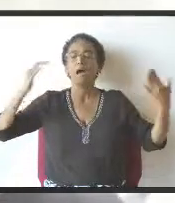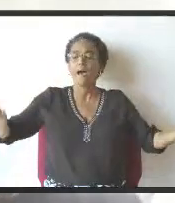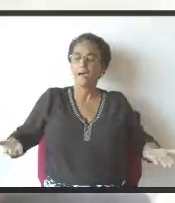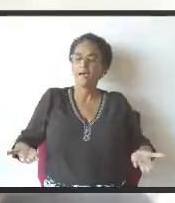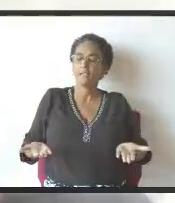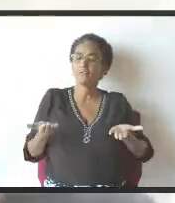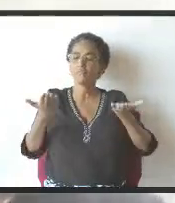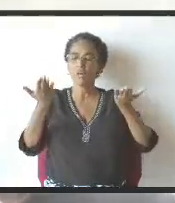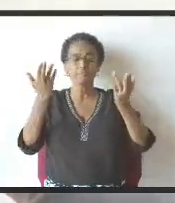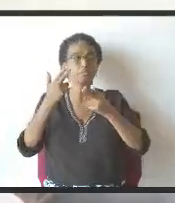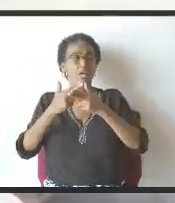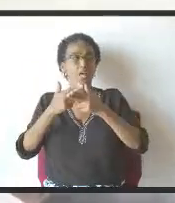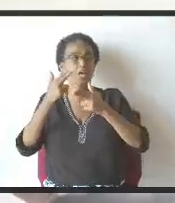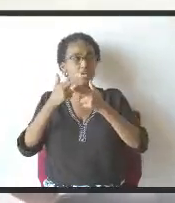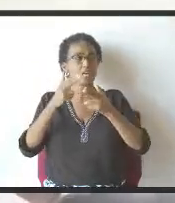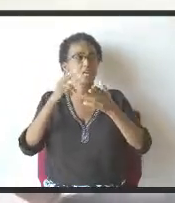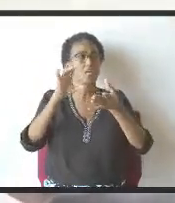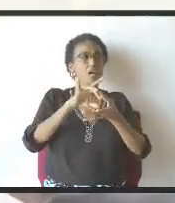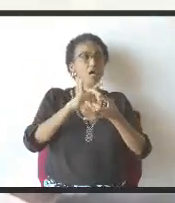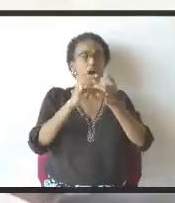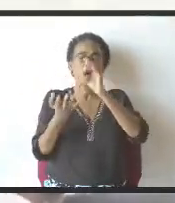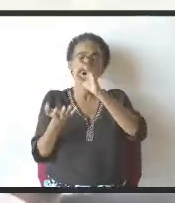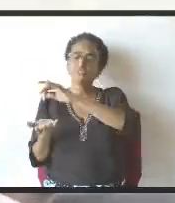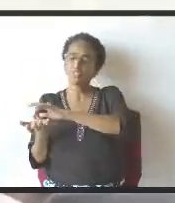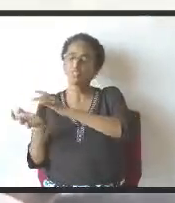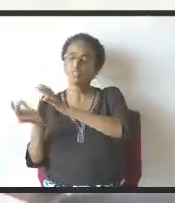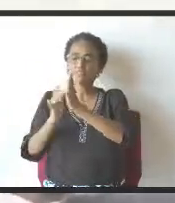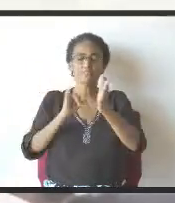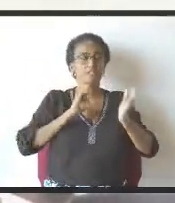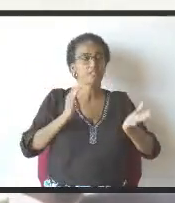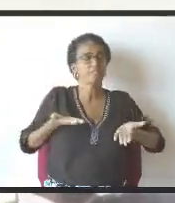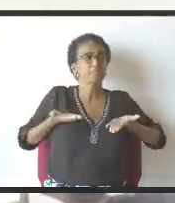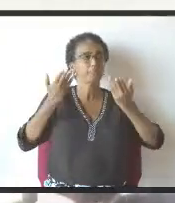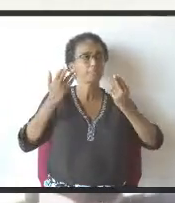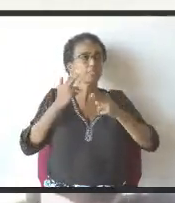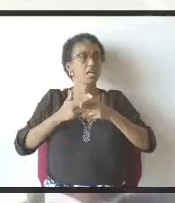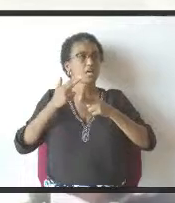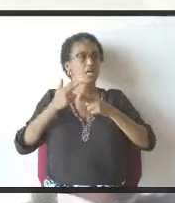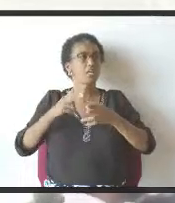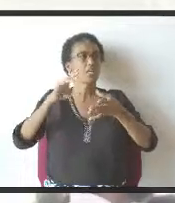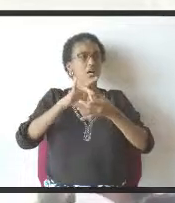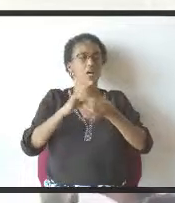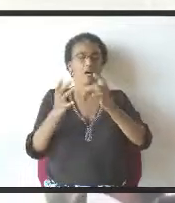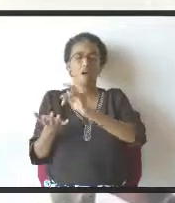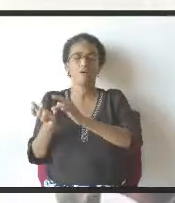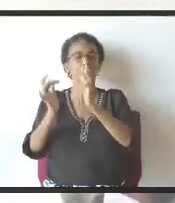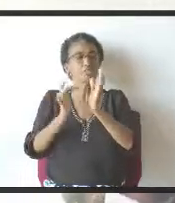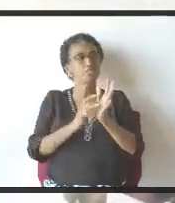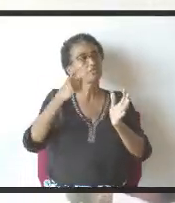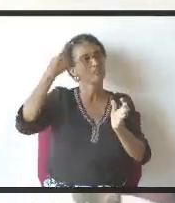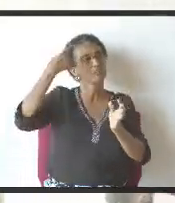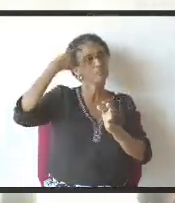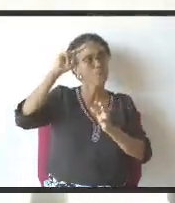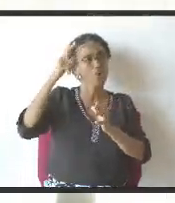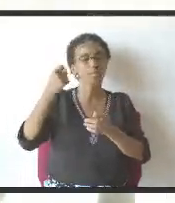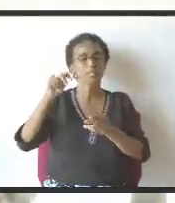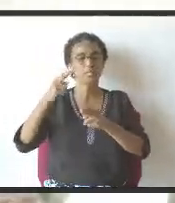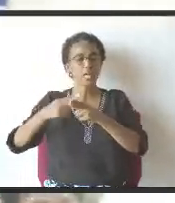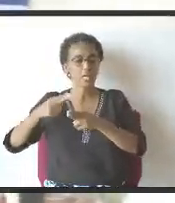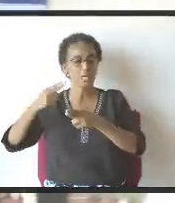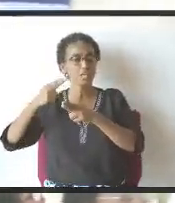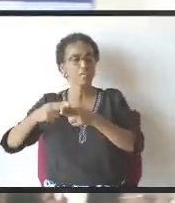sea. I lift up the name of Jesus. Lift up the name of Jesus for